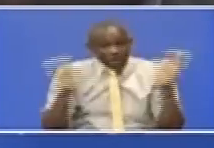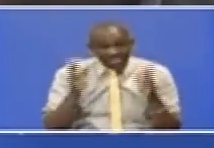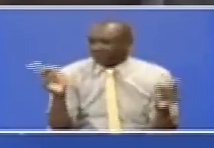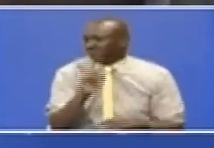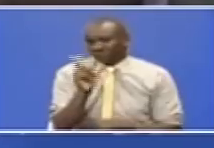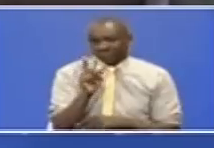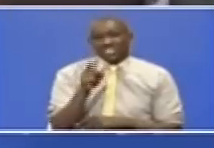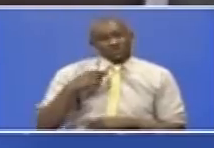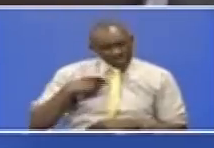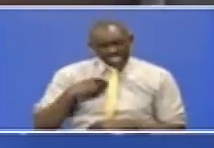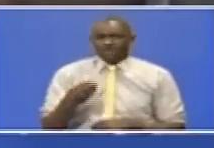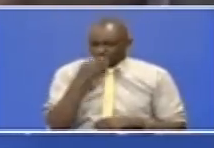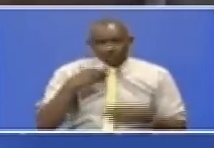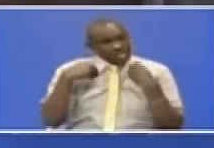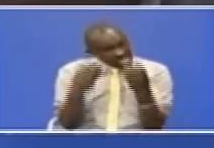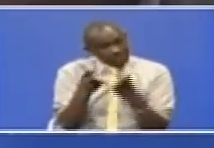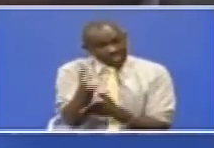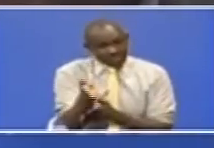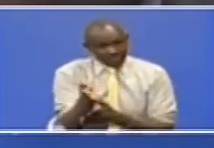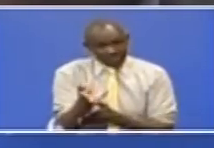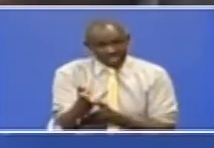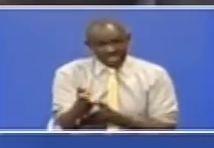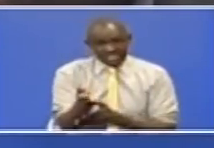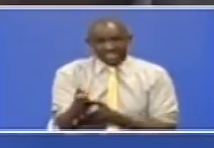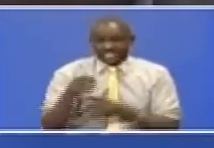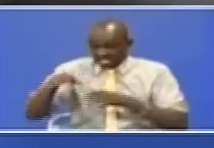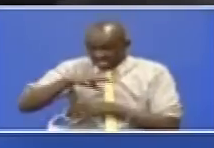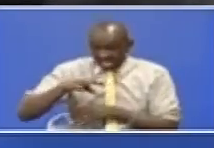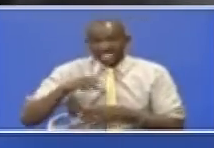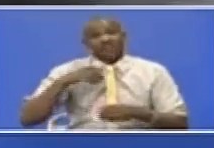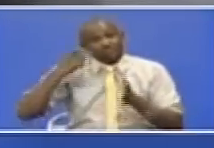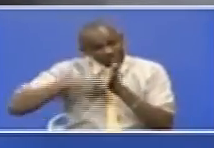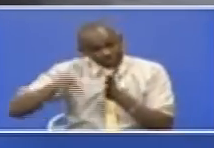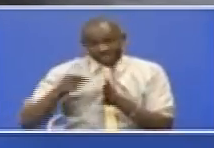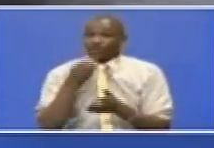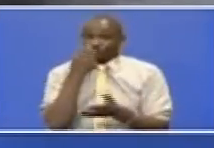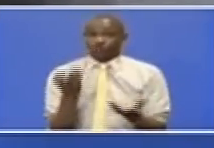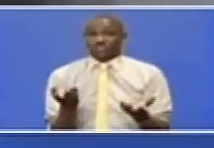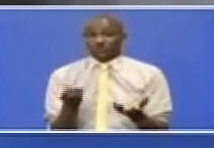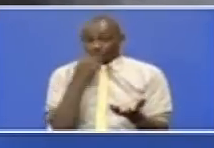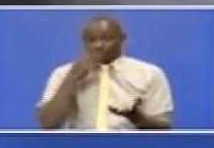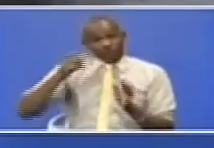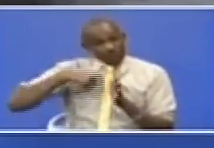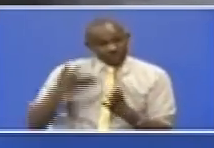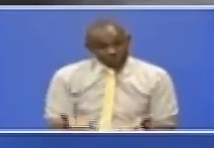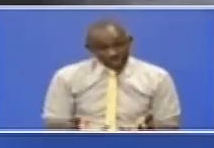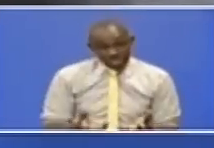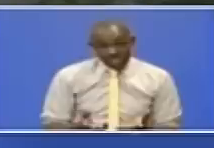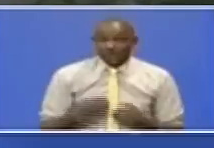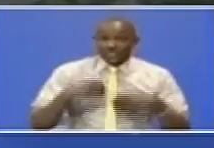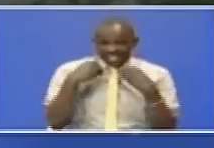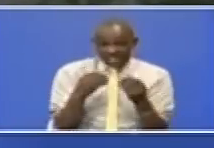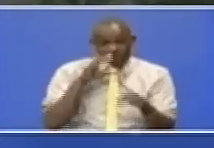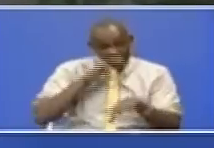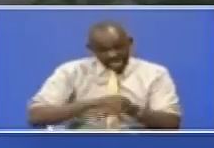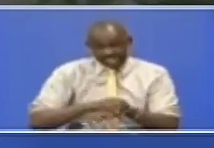because the feed that we supply here in the feedlot is manufactured feeds. We manufacture the feed and then we get